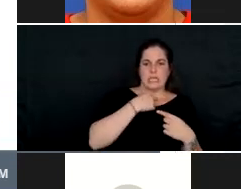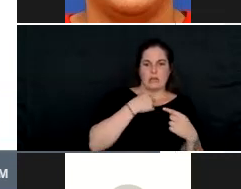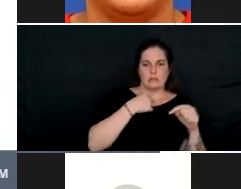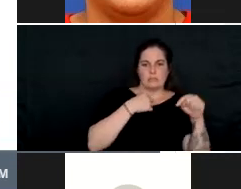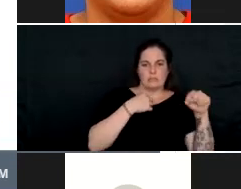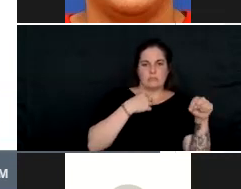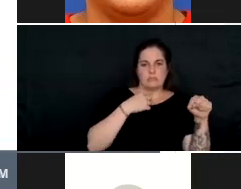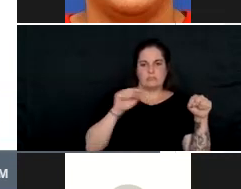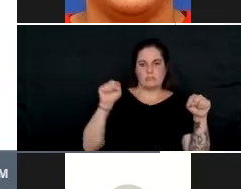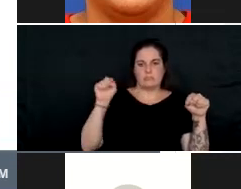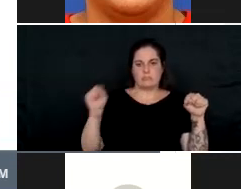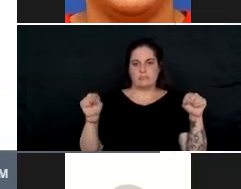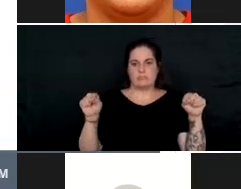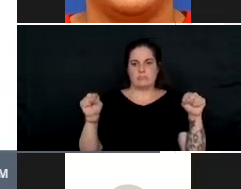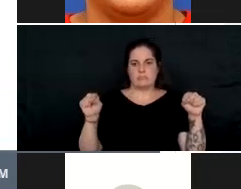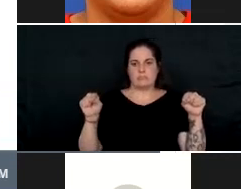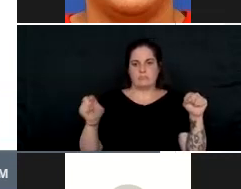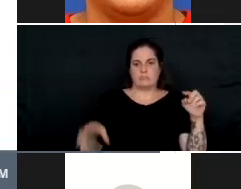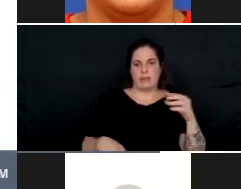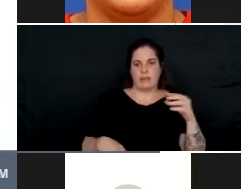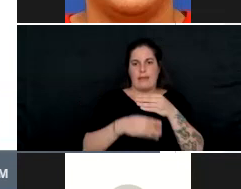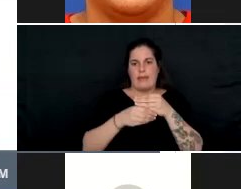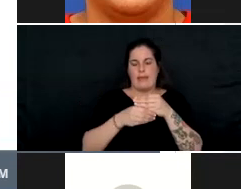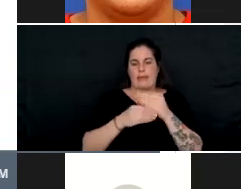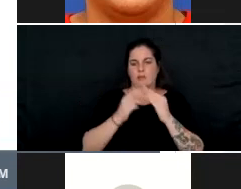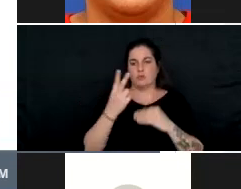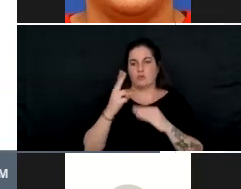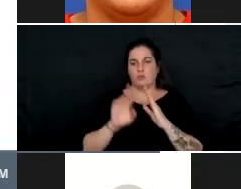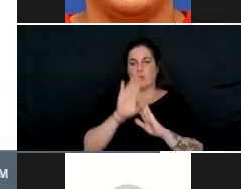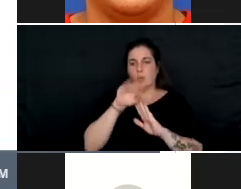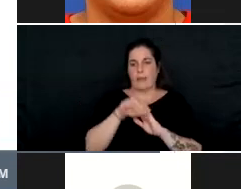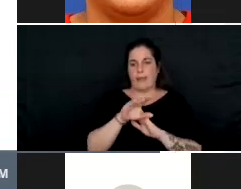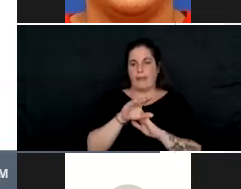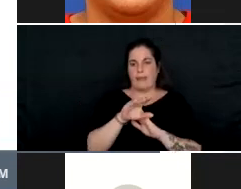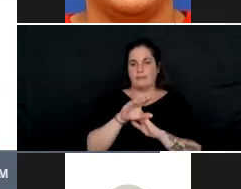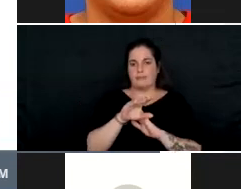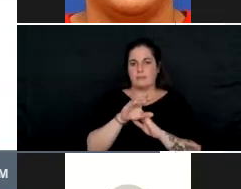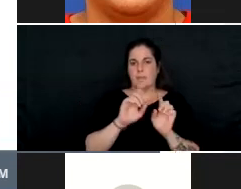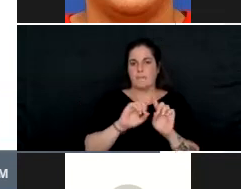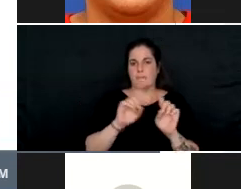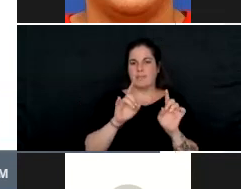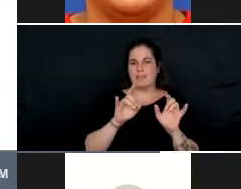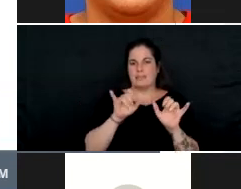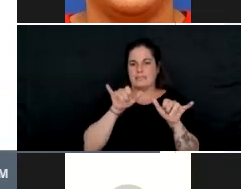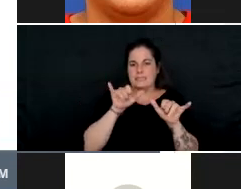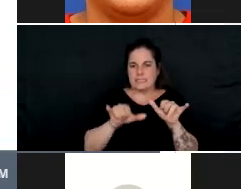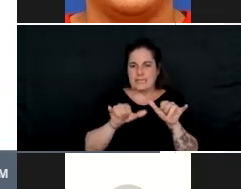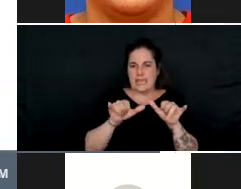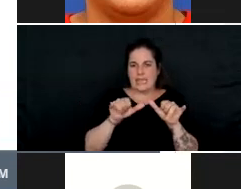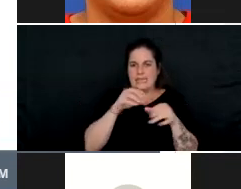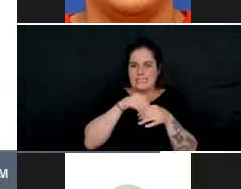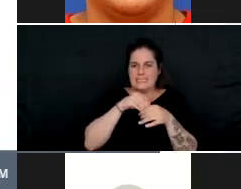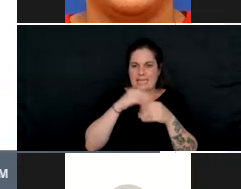have two waves being added together where they're staying within certain boundaries. So they can't